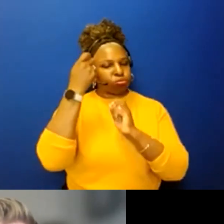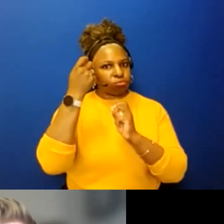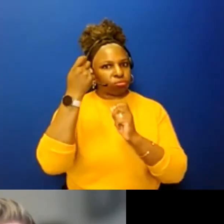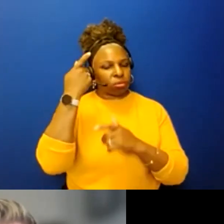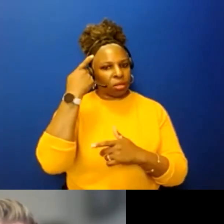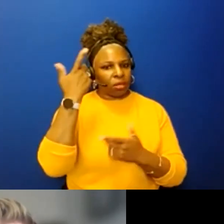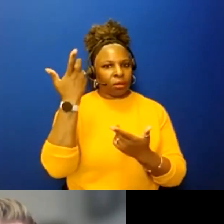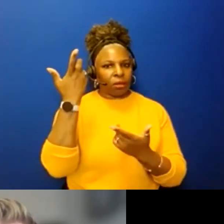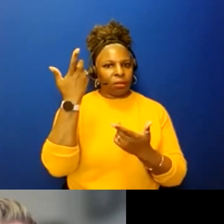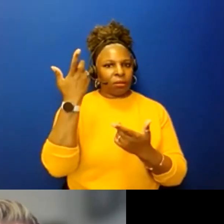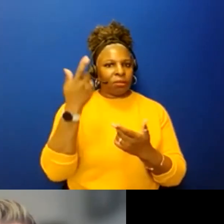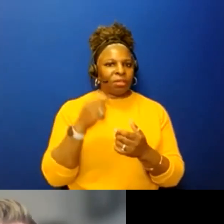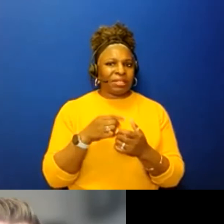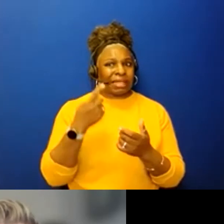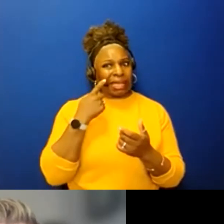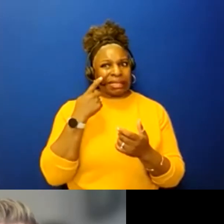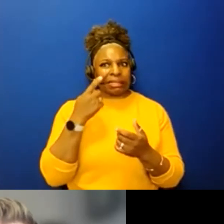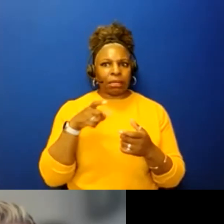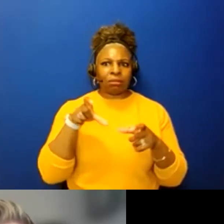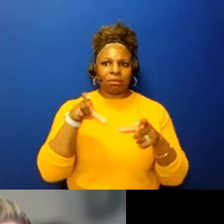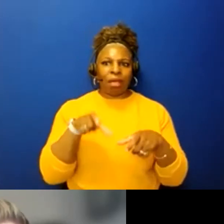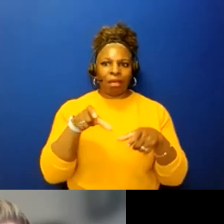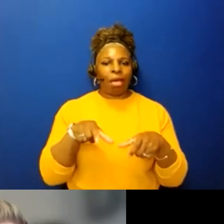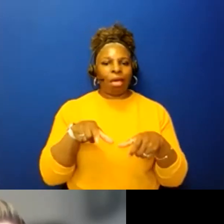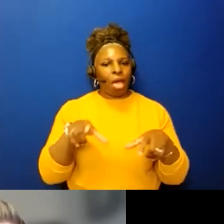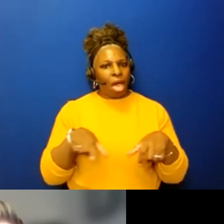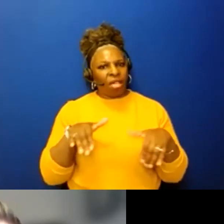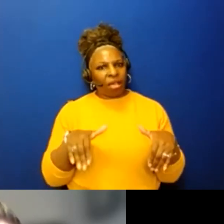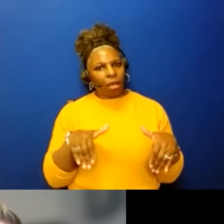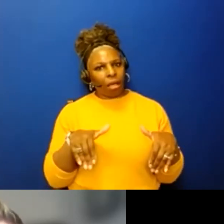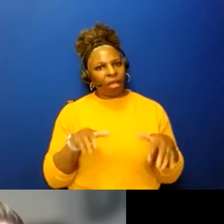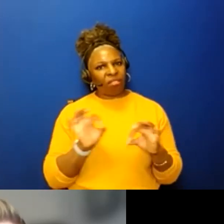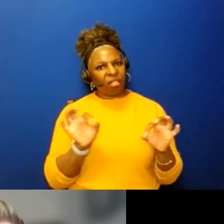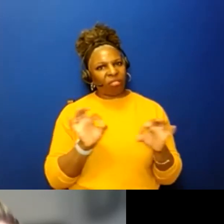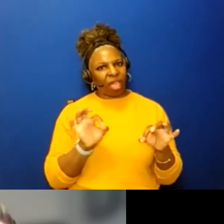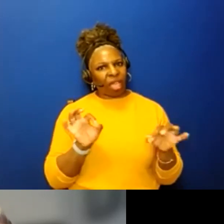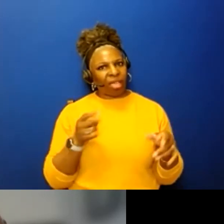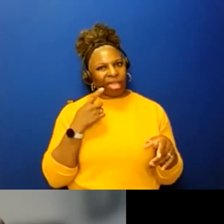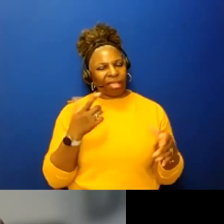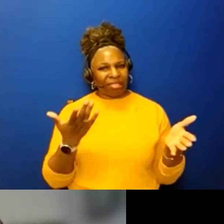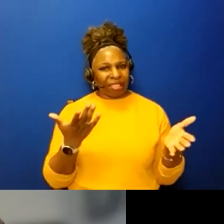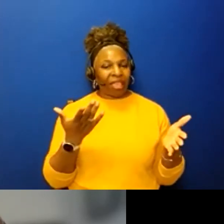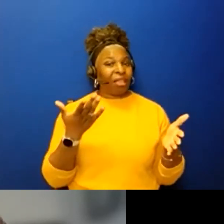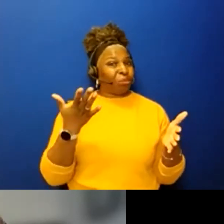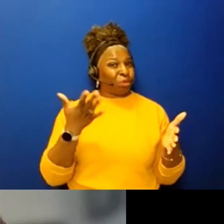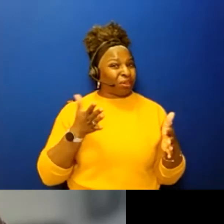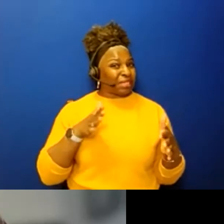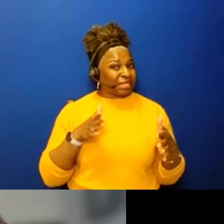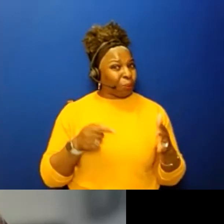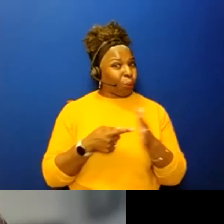easy to be inactive, but seeing the benefits of when you do get active, it's what we need to work with people to get to that